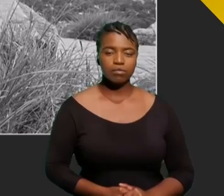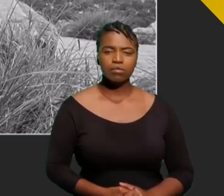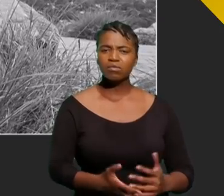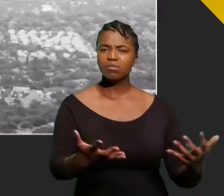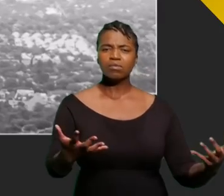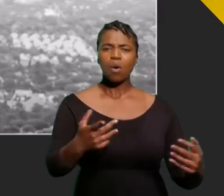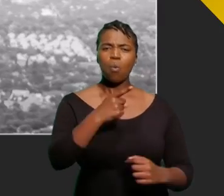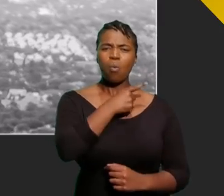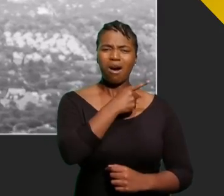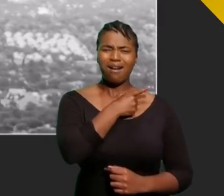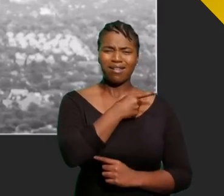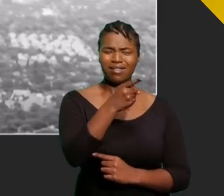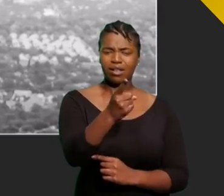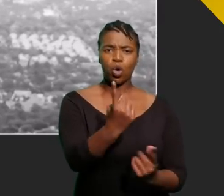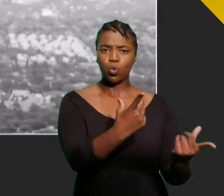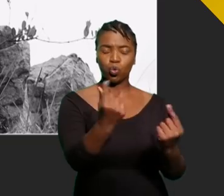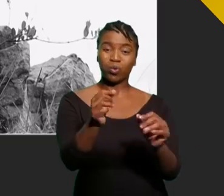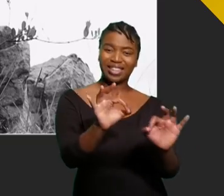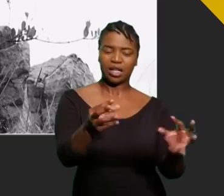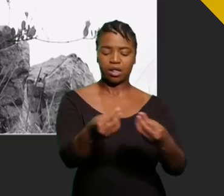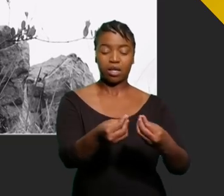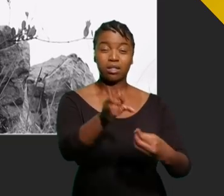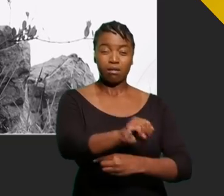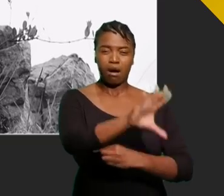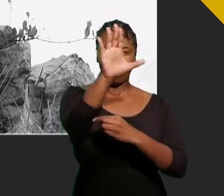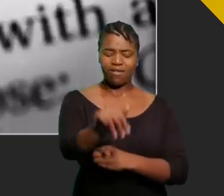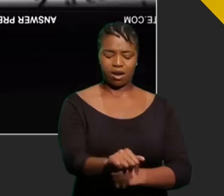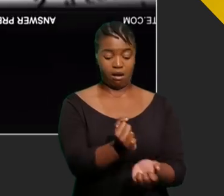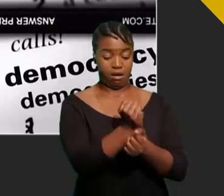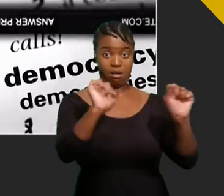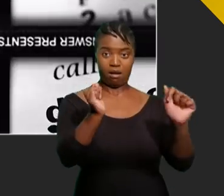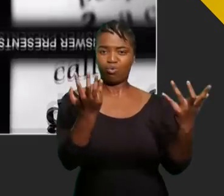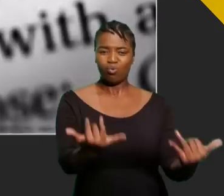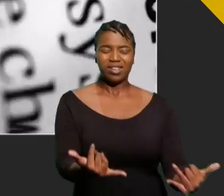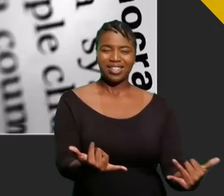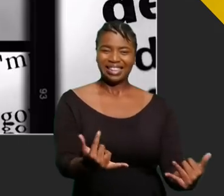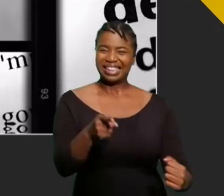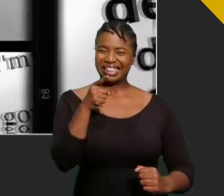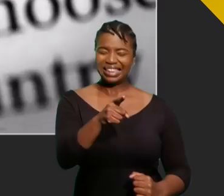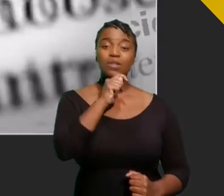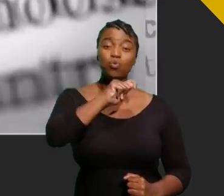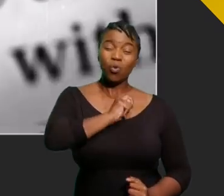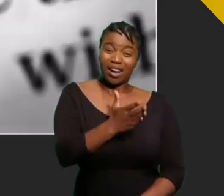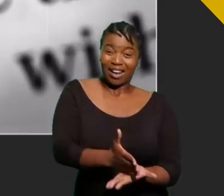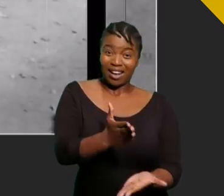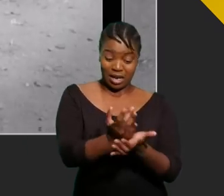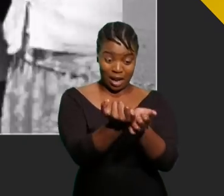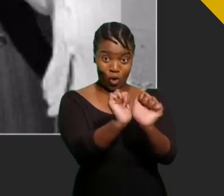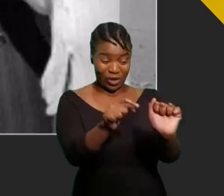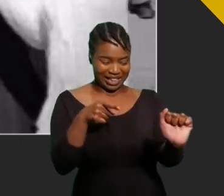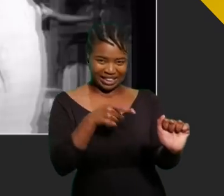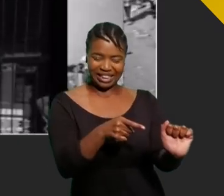One of the very most dubious thing about South Africa's democracy today is actually even the fact that democracy